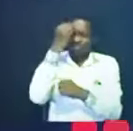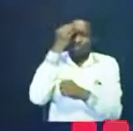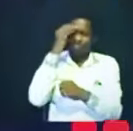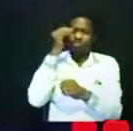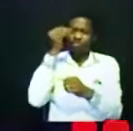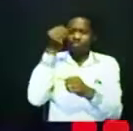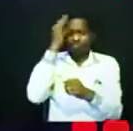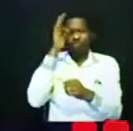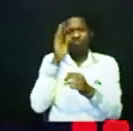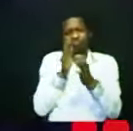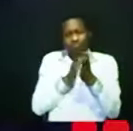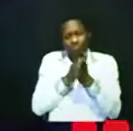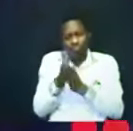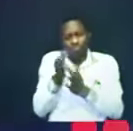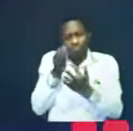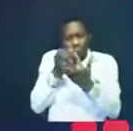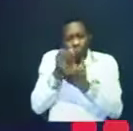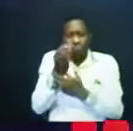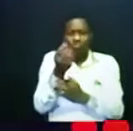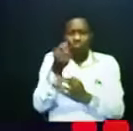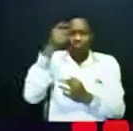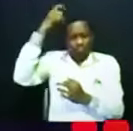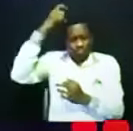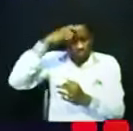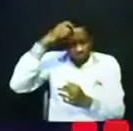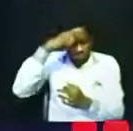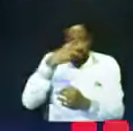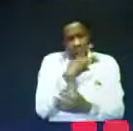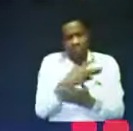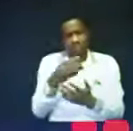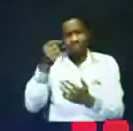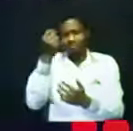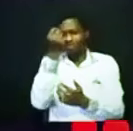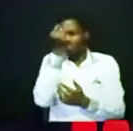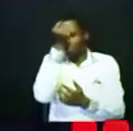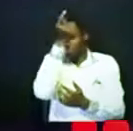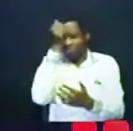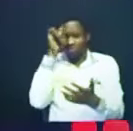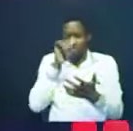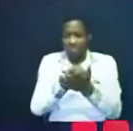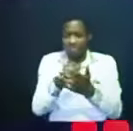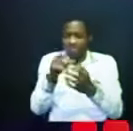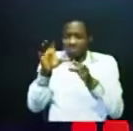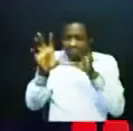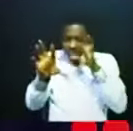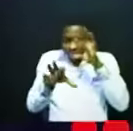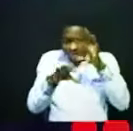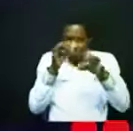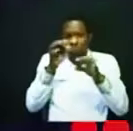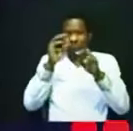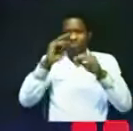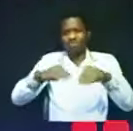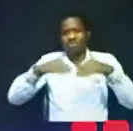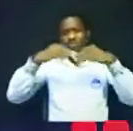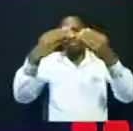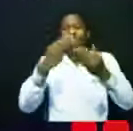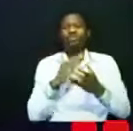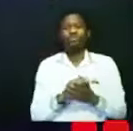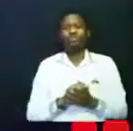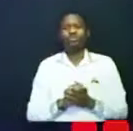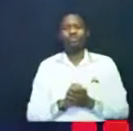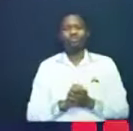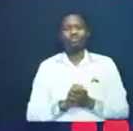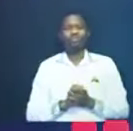wisdom and understanding that the Spirit gives. Joseph said, "Yenti na yenso efri da yeti